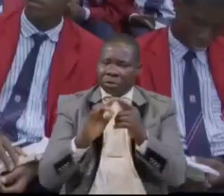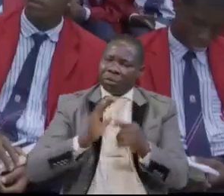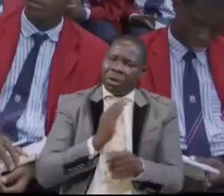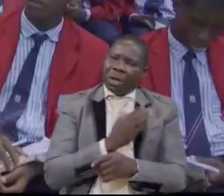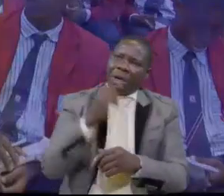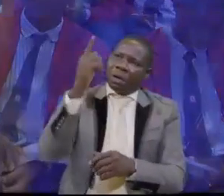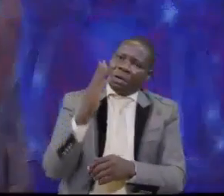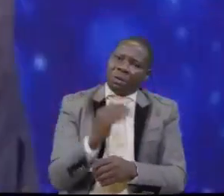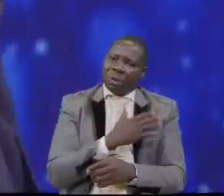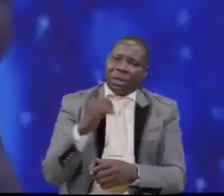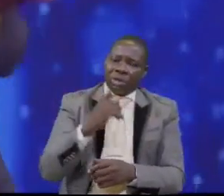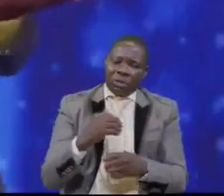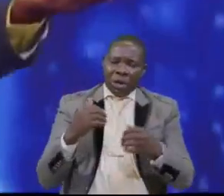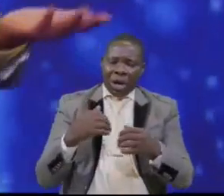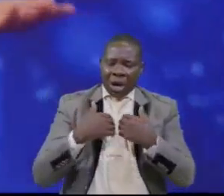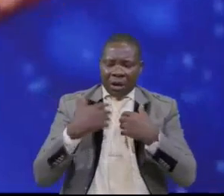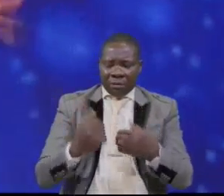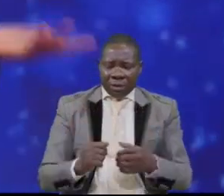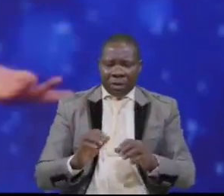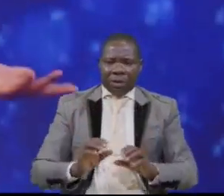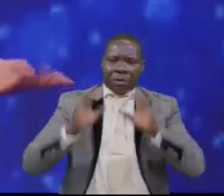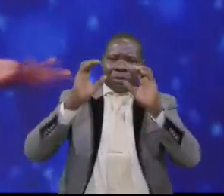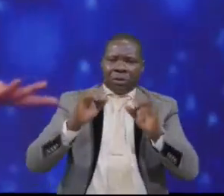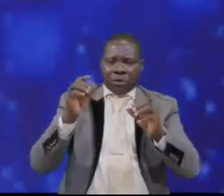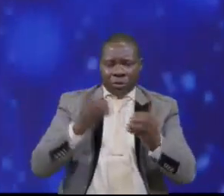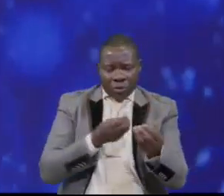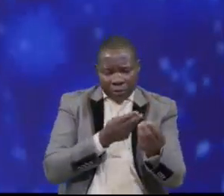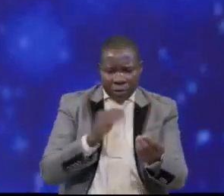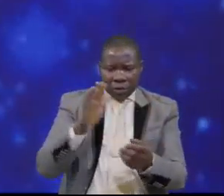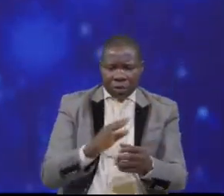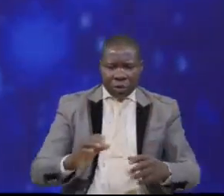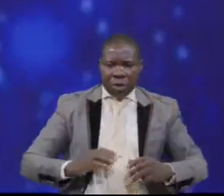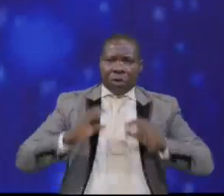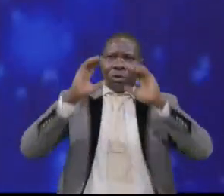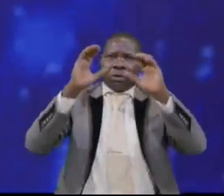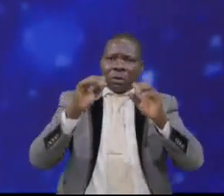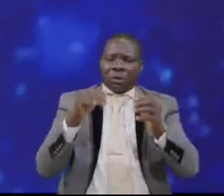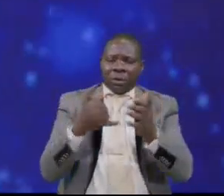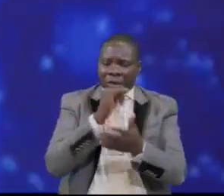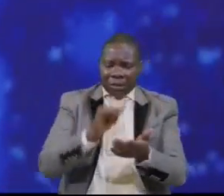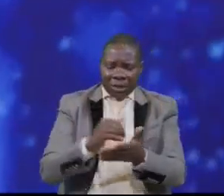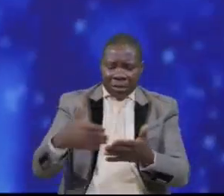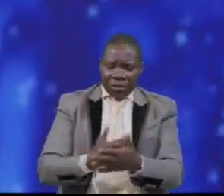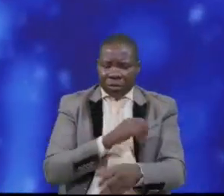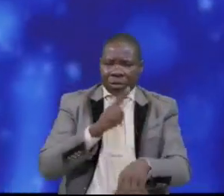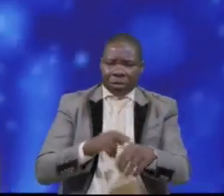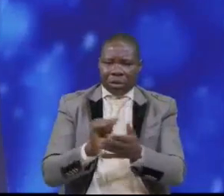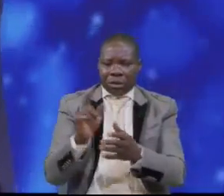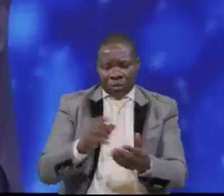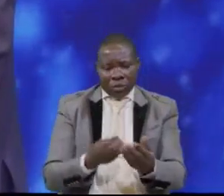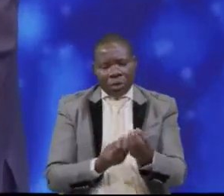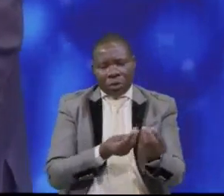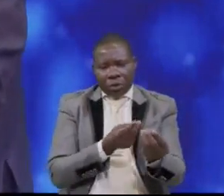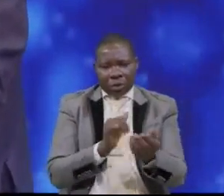consecration reir me your conviction it is that nature that you're not that will grow up Daniel d